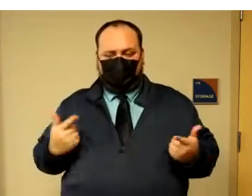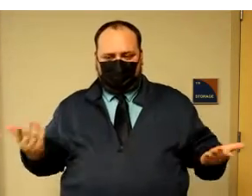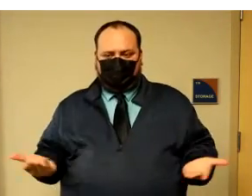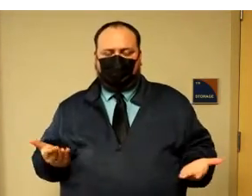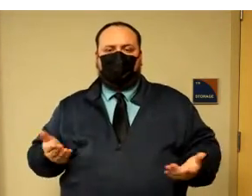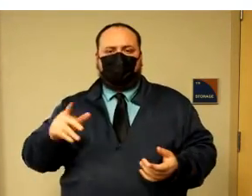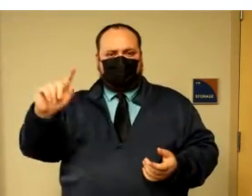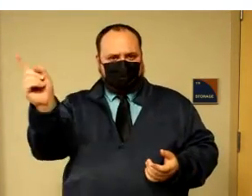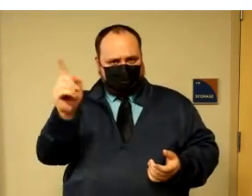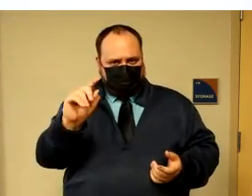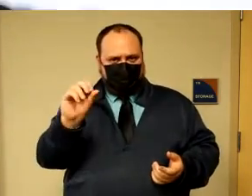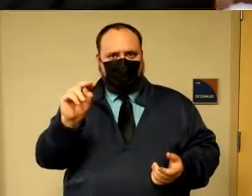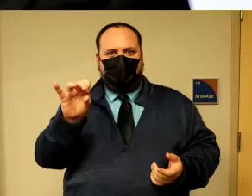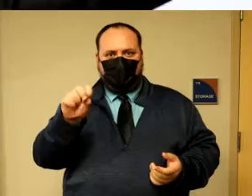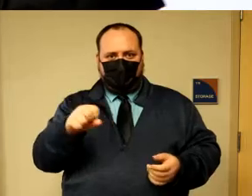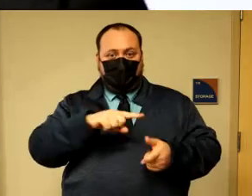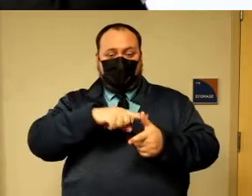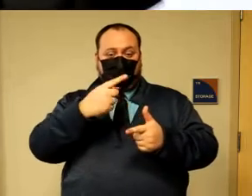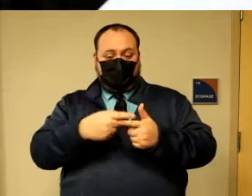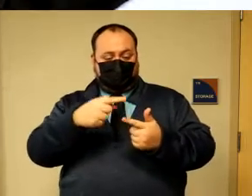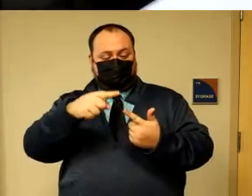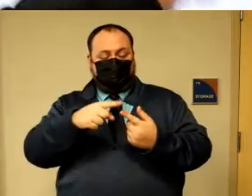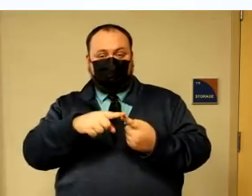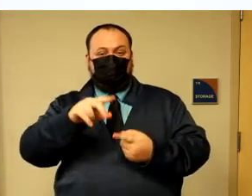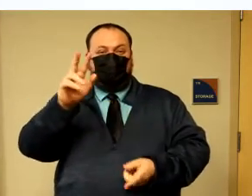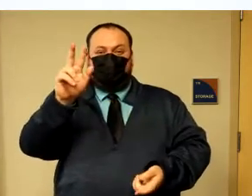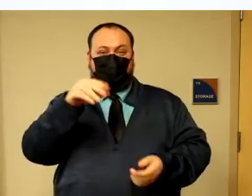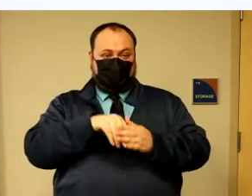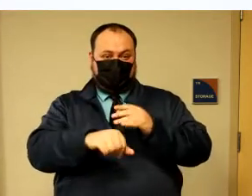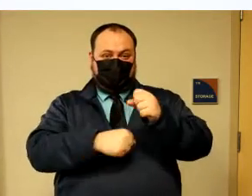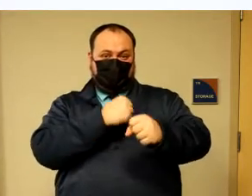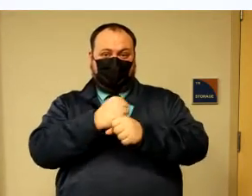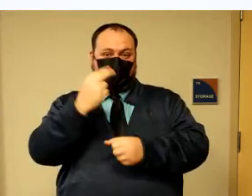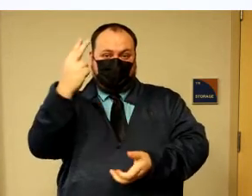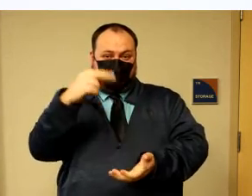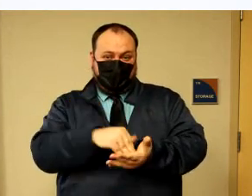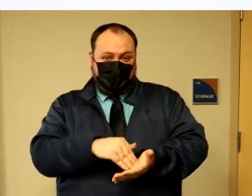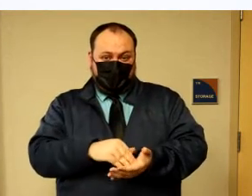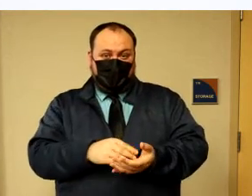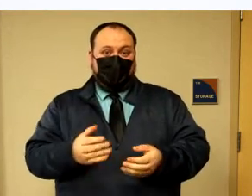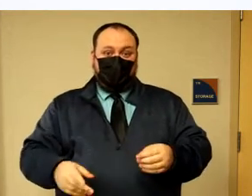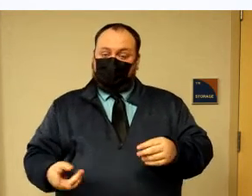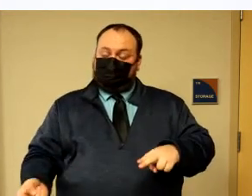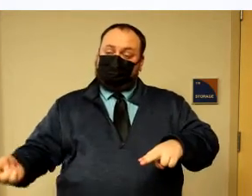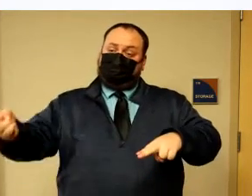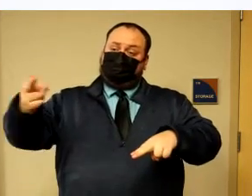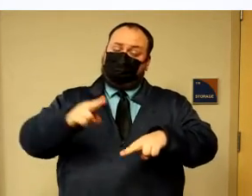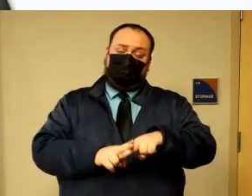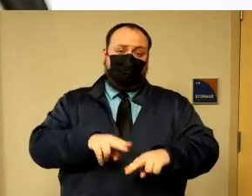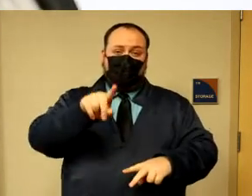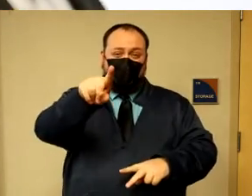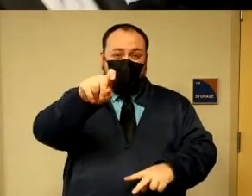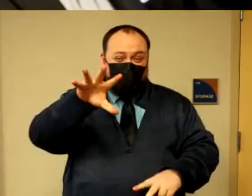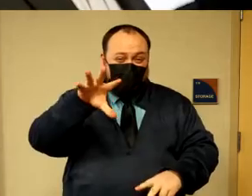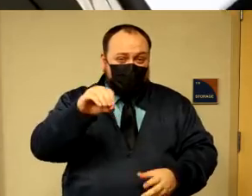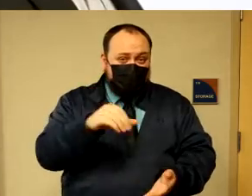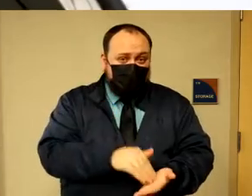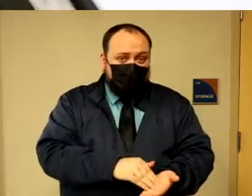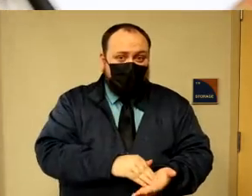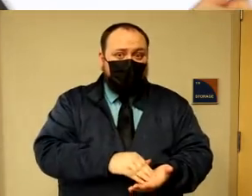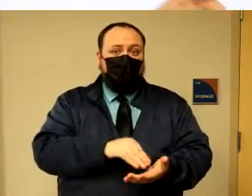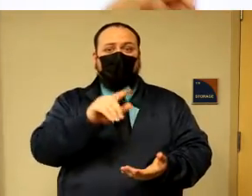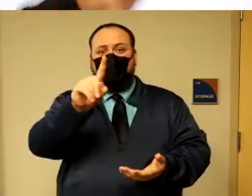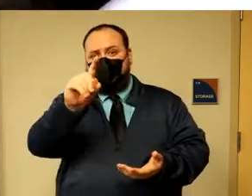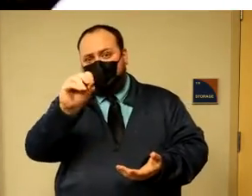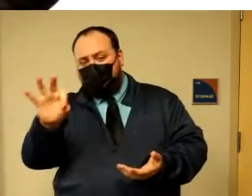zones, and then in 2000 it went up to 150,000, which and 109,